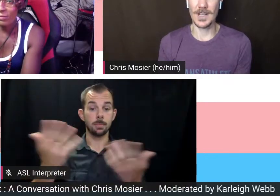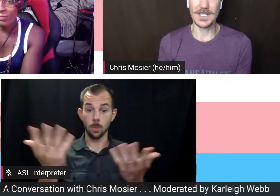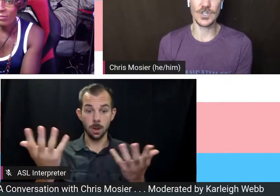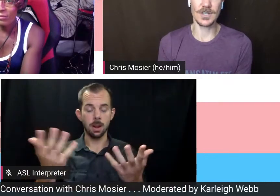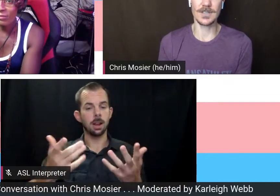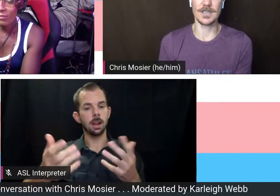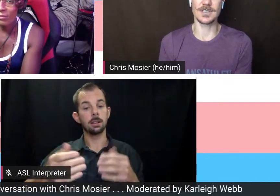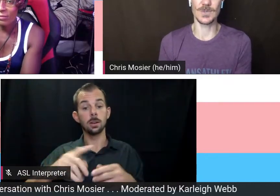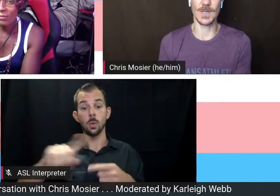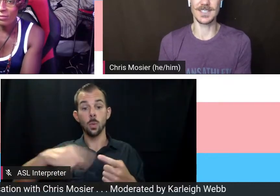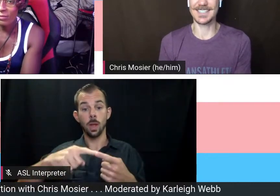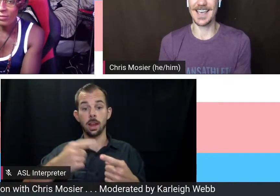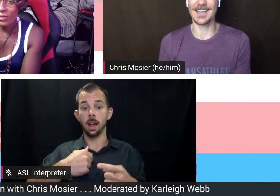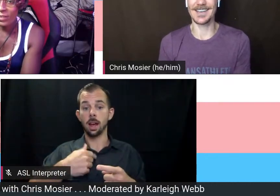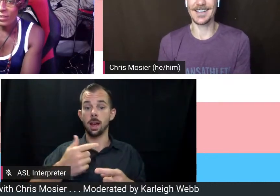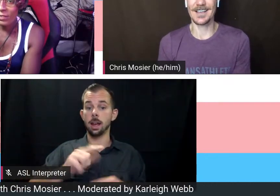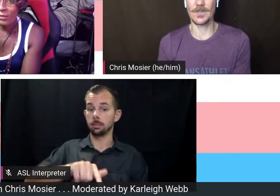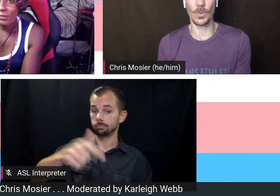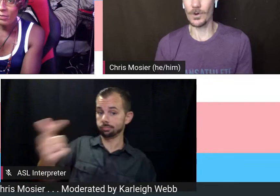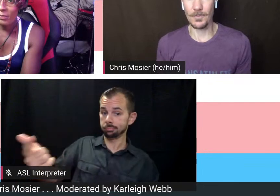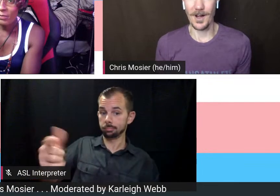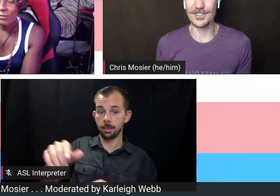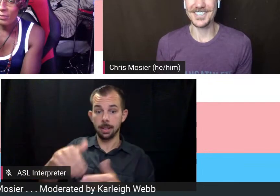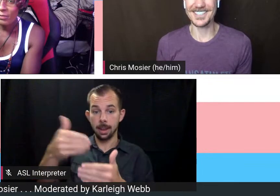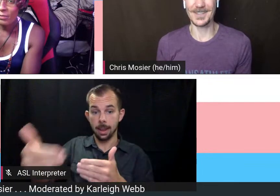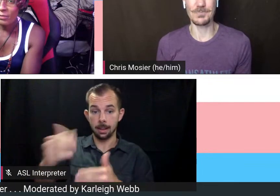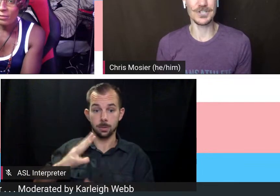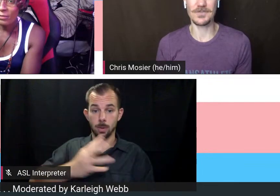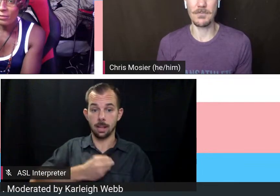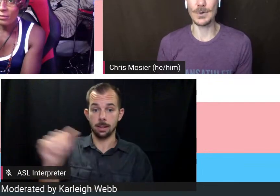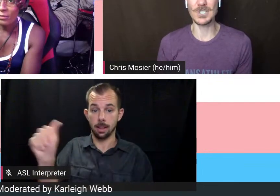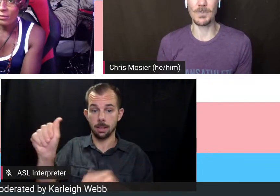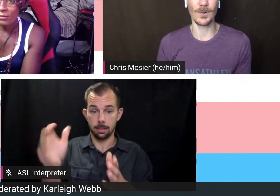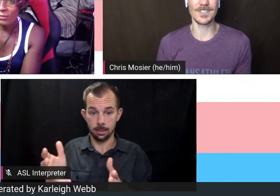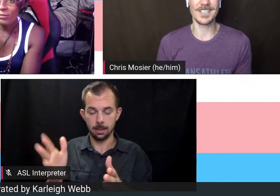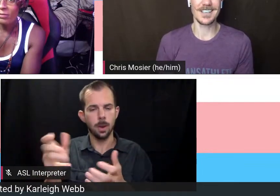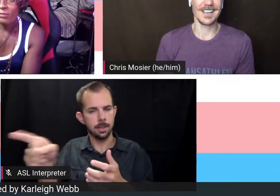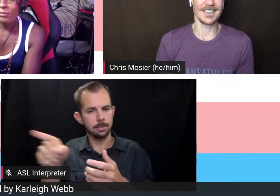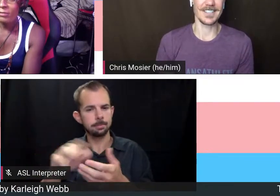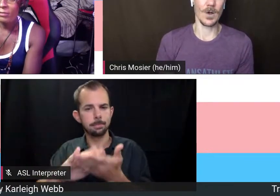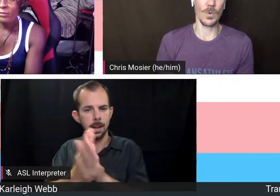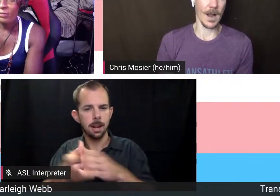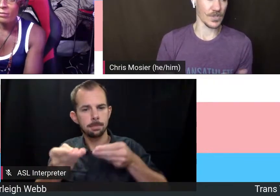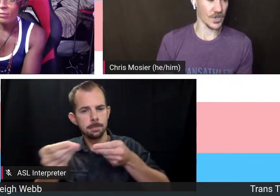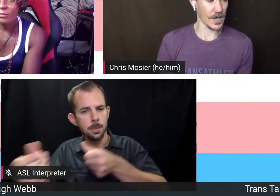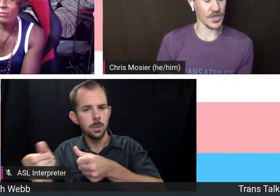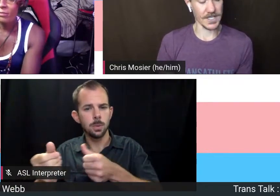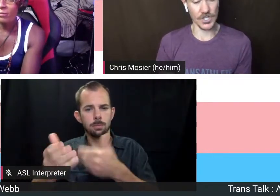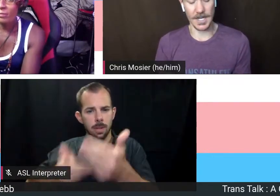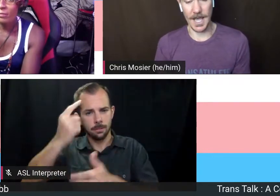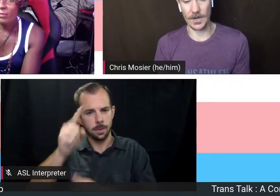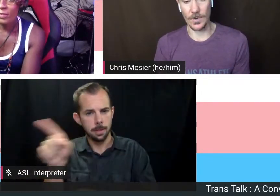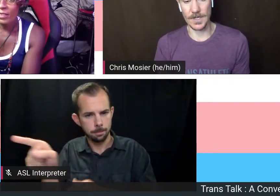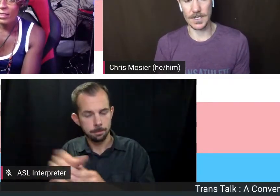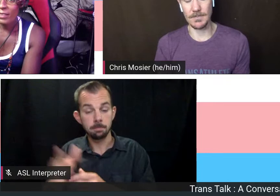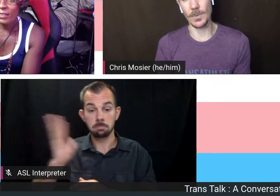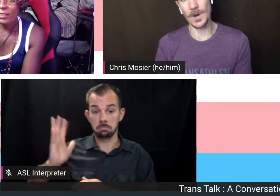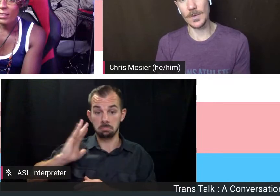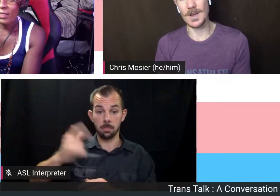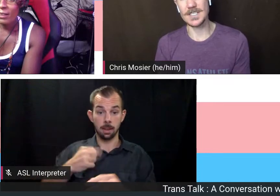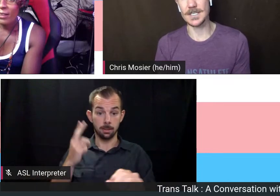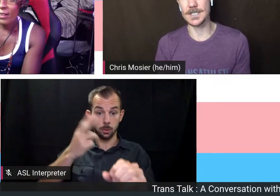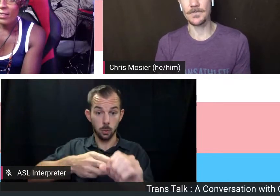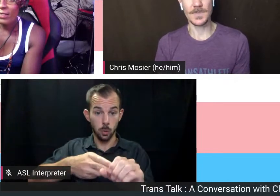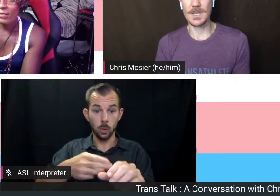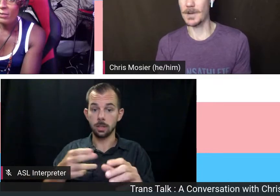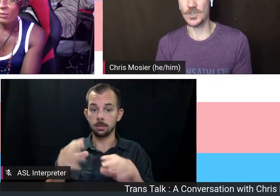When I transitioned in 2010, there weren't policies in the books for most sports. And so when I was trying to transition categories in my